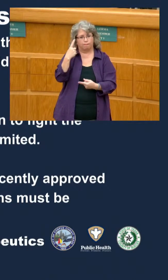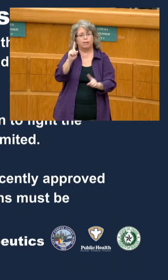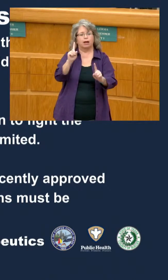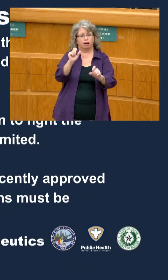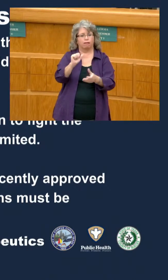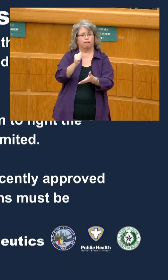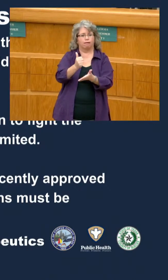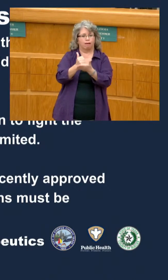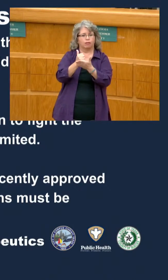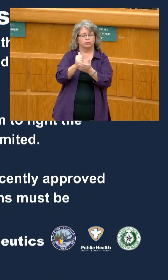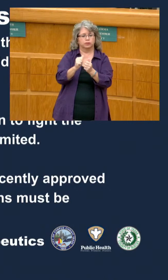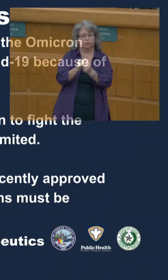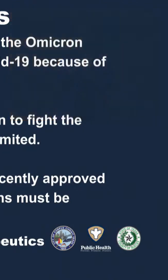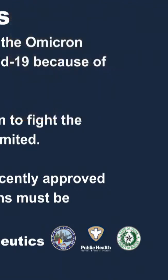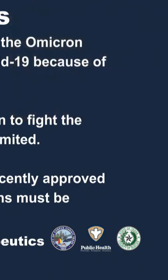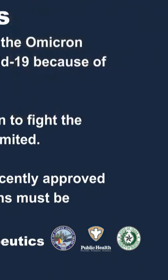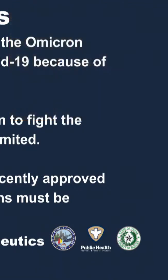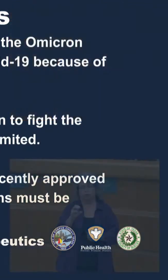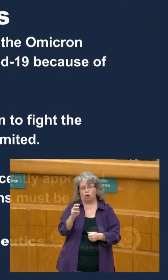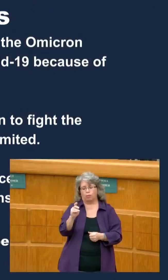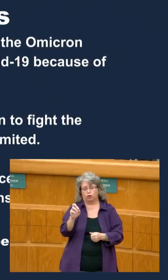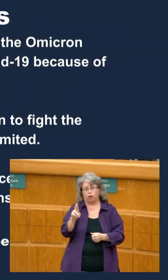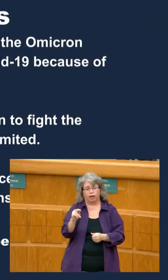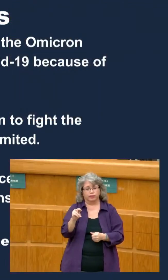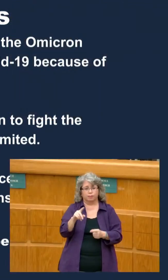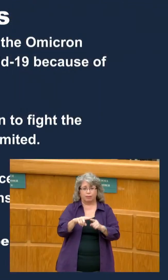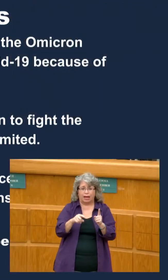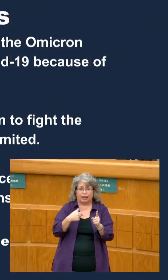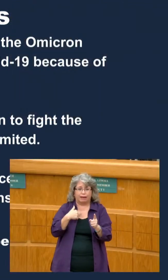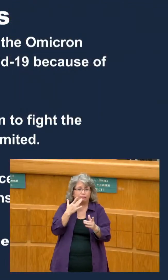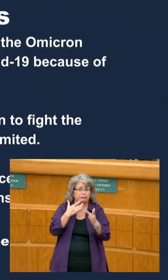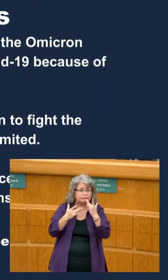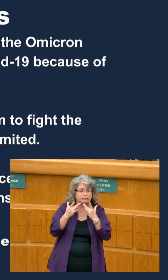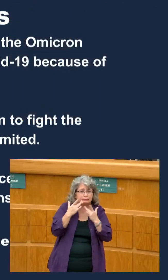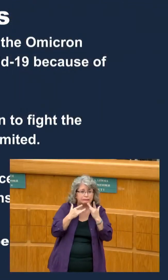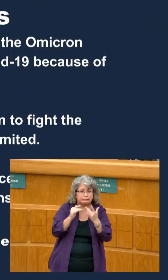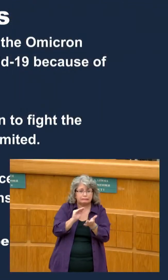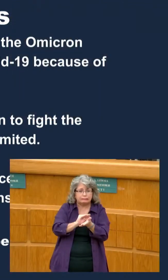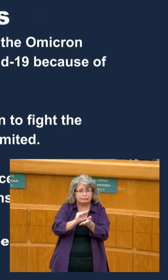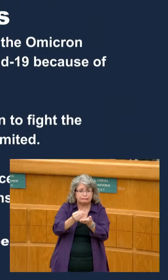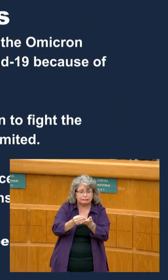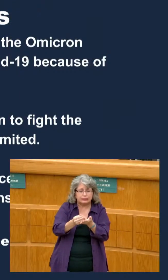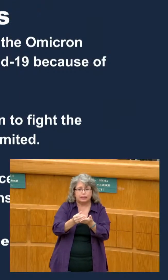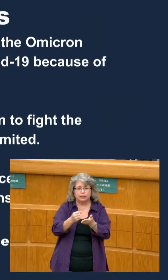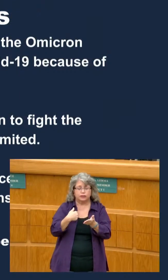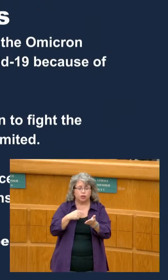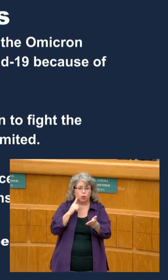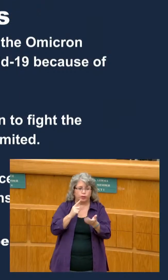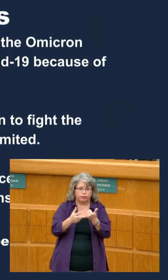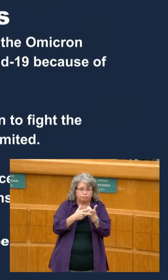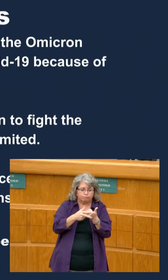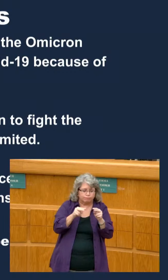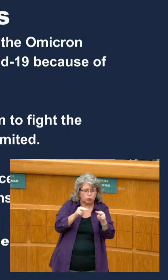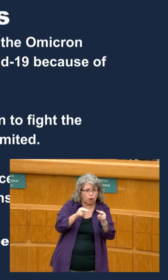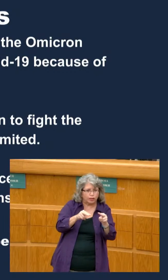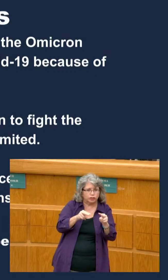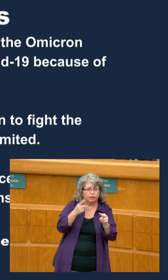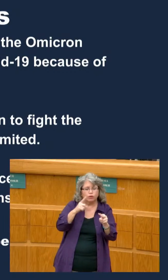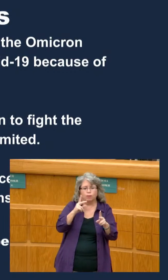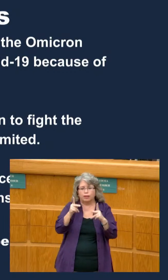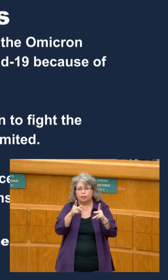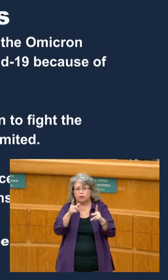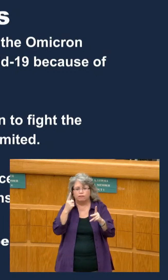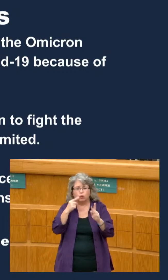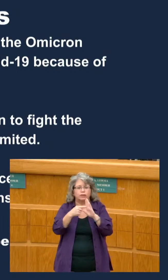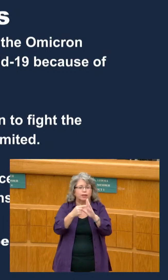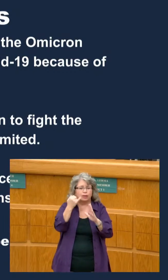watching those doses that we do have for those really high-risk individuals, like pregnant individuals. Those are the individuals that can get